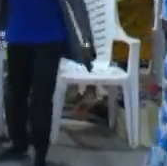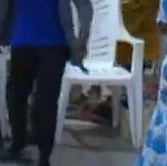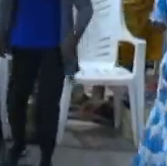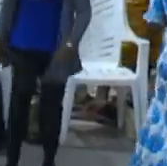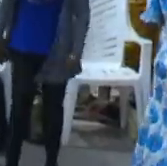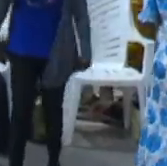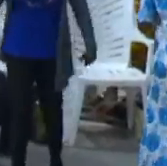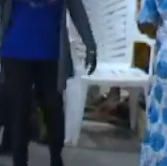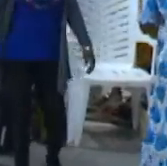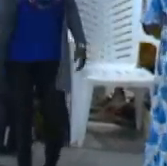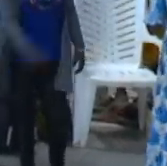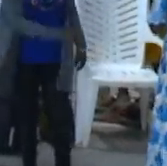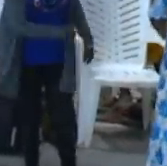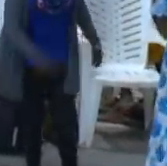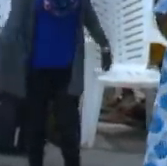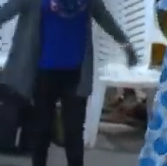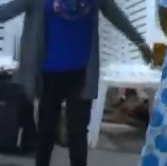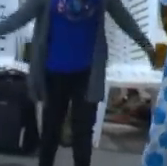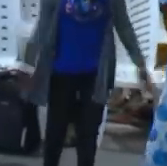off.